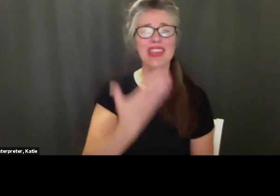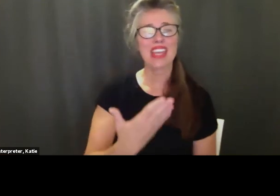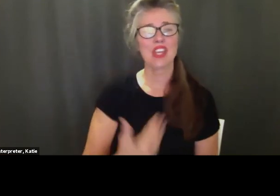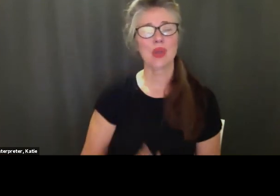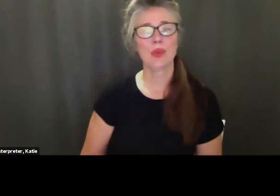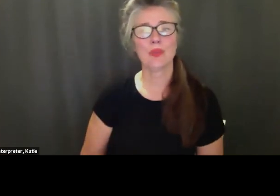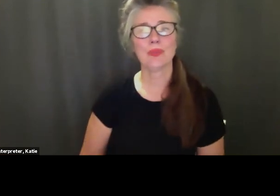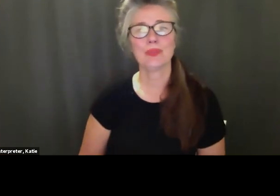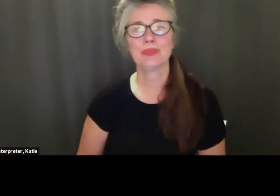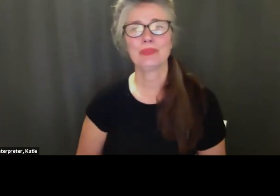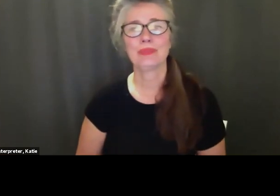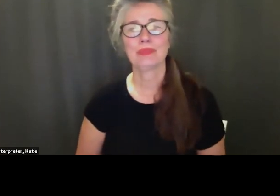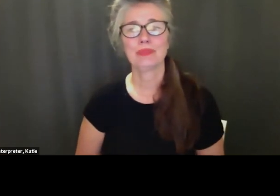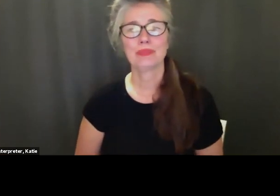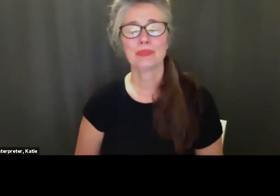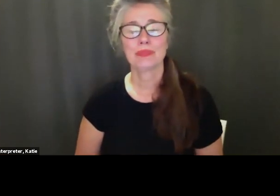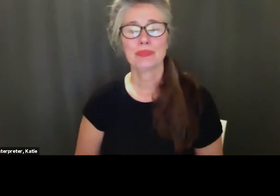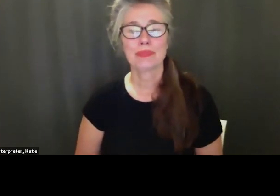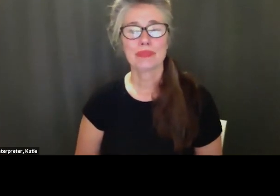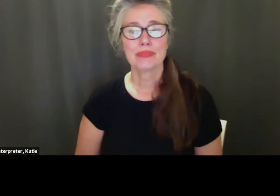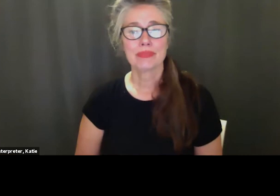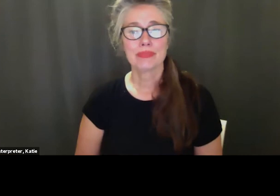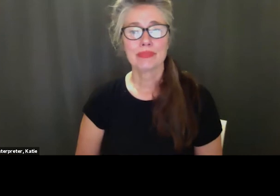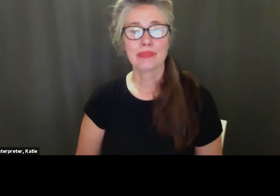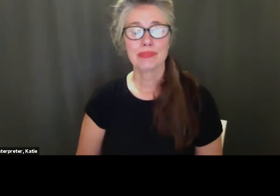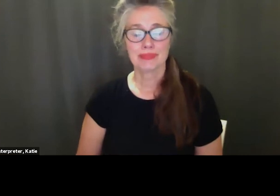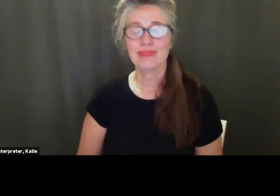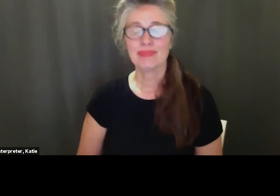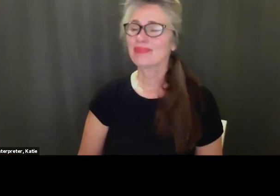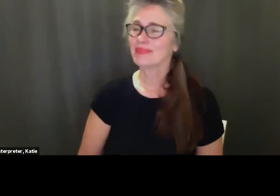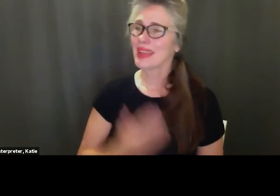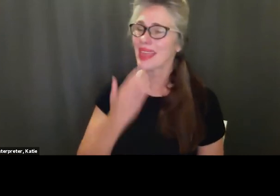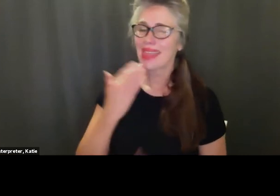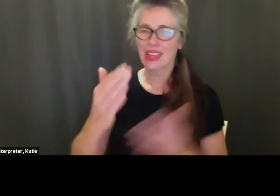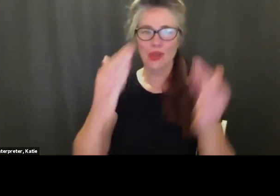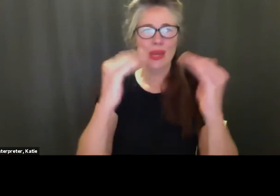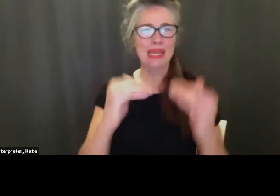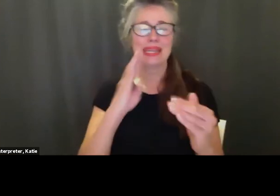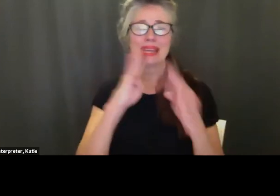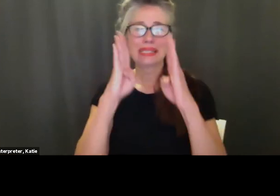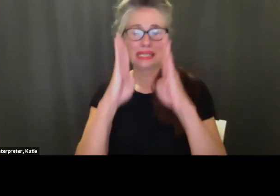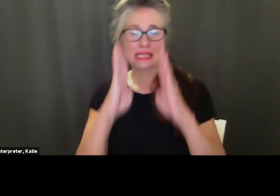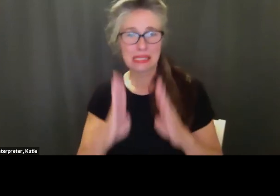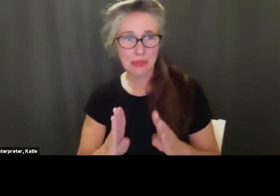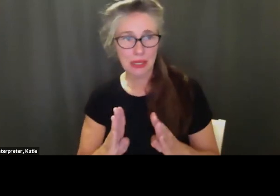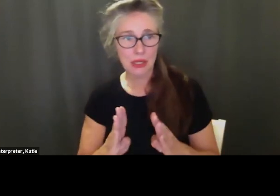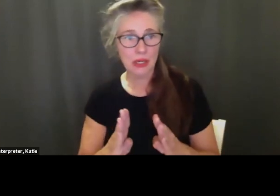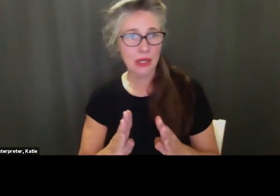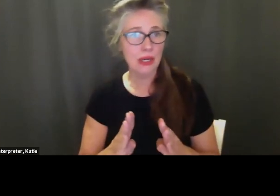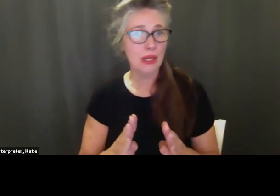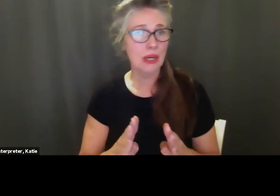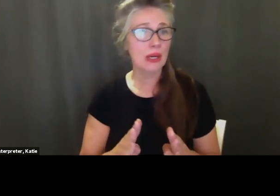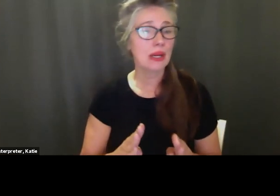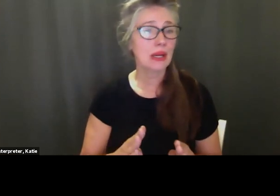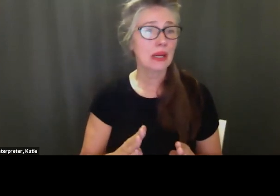Thank you. Our next speaker is Adriana Tejada.